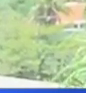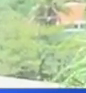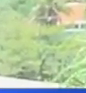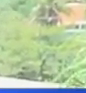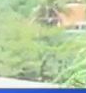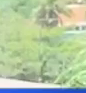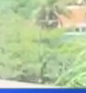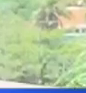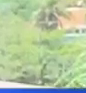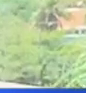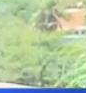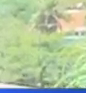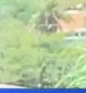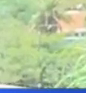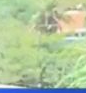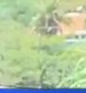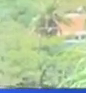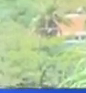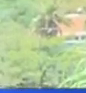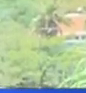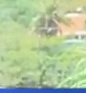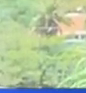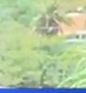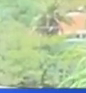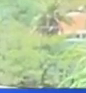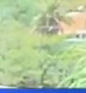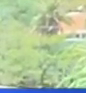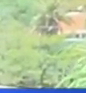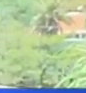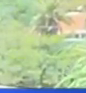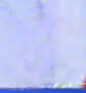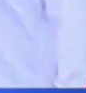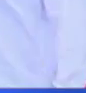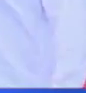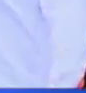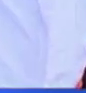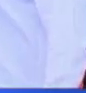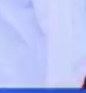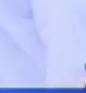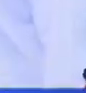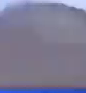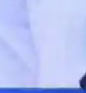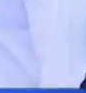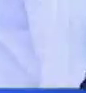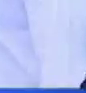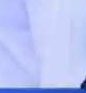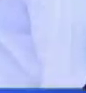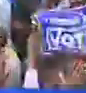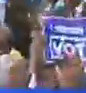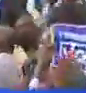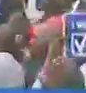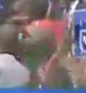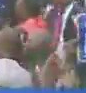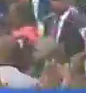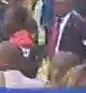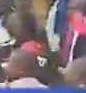of this deal. We are only responsible towards articulation and resolution of the issues. But just what is Odinga's political game